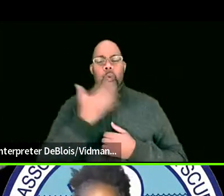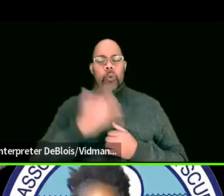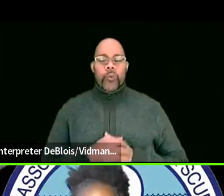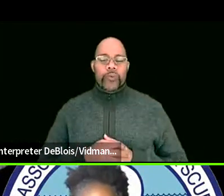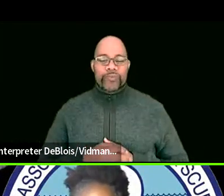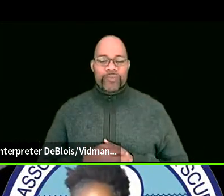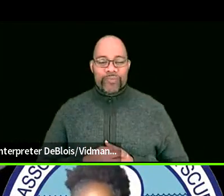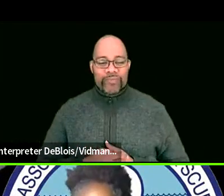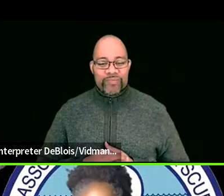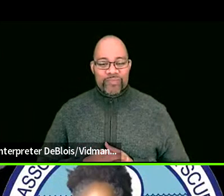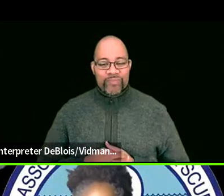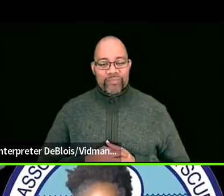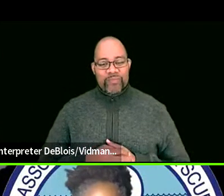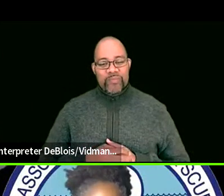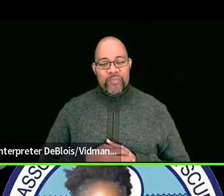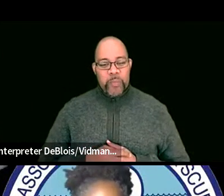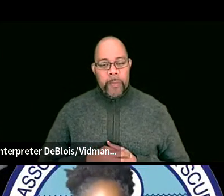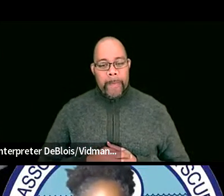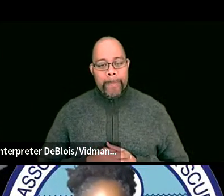Awesome.